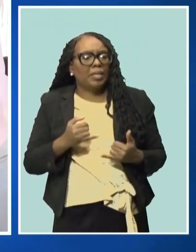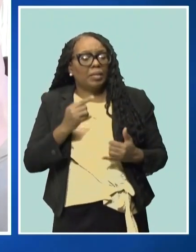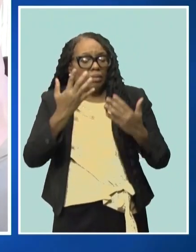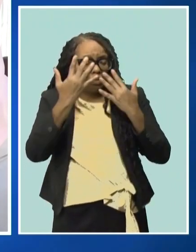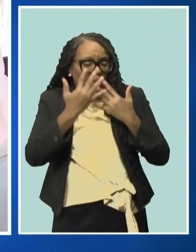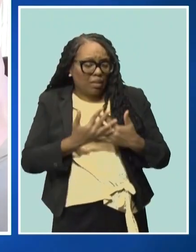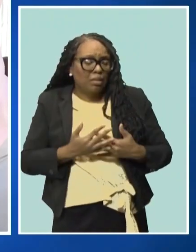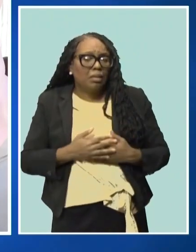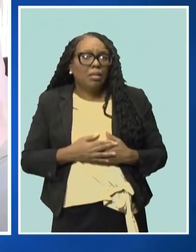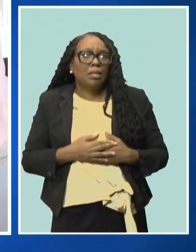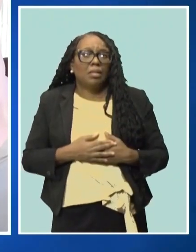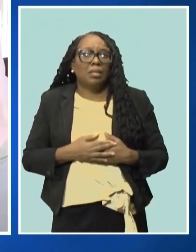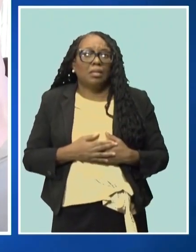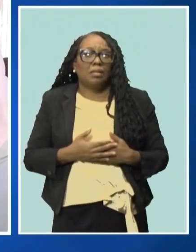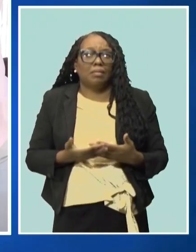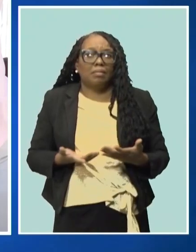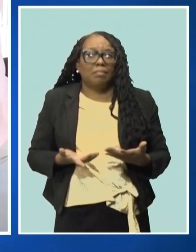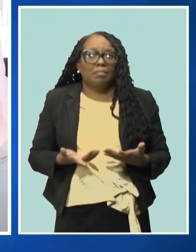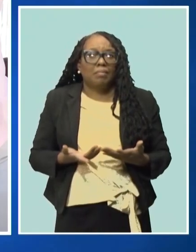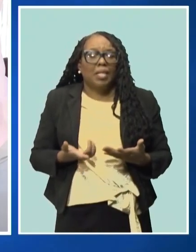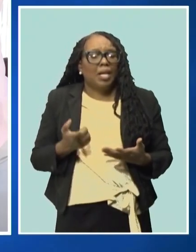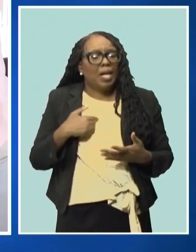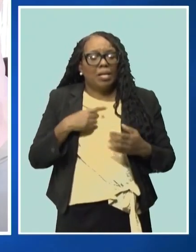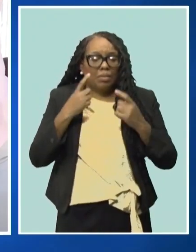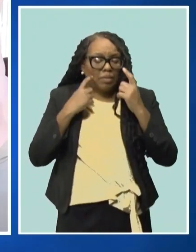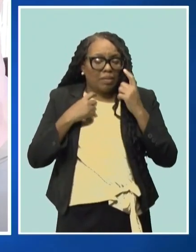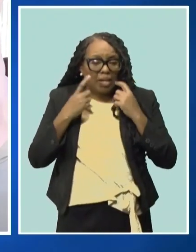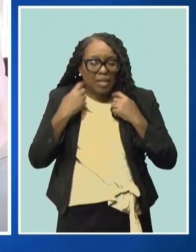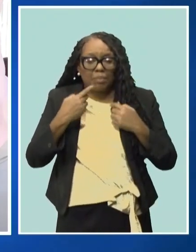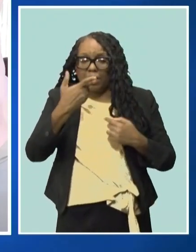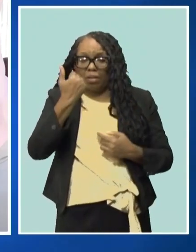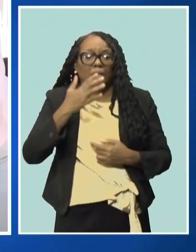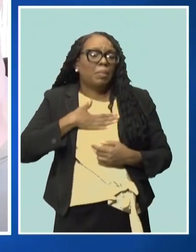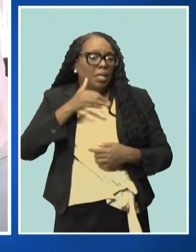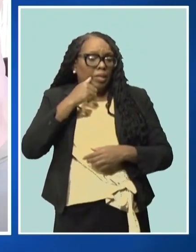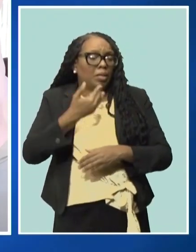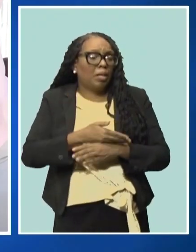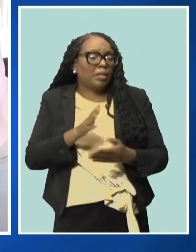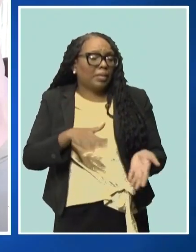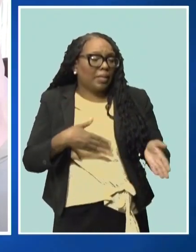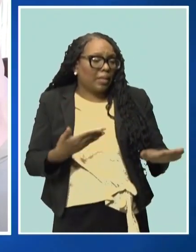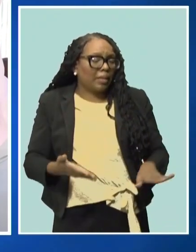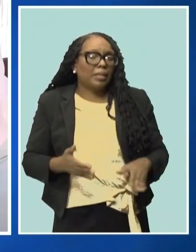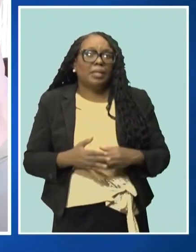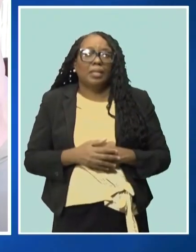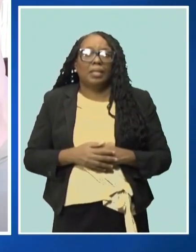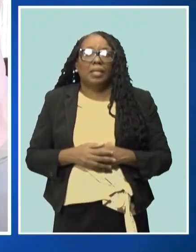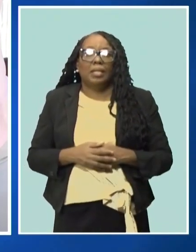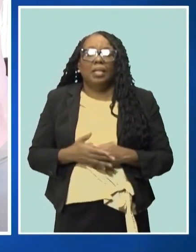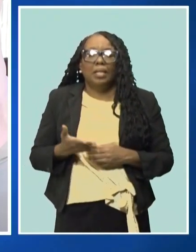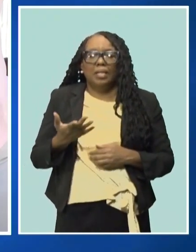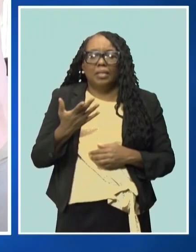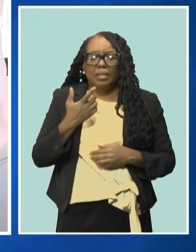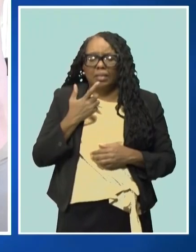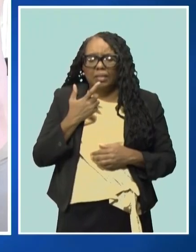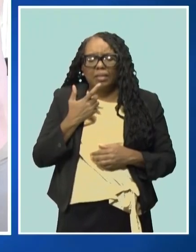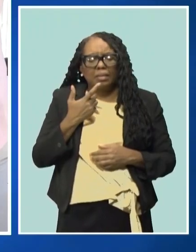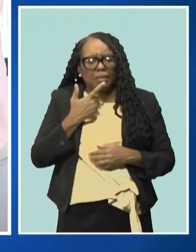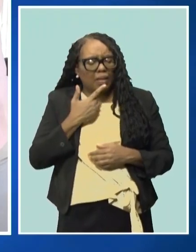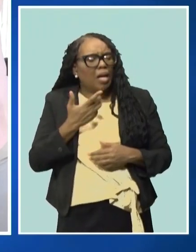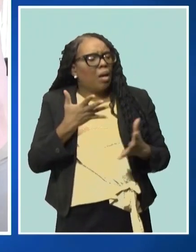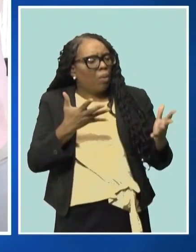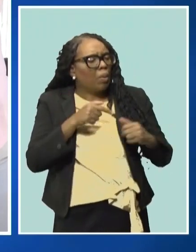I said, but I didn't answer because I was crying. So he said, I don't want you to cry, I want you to be